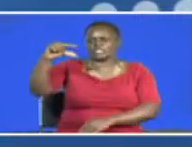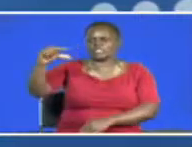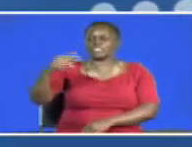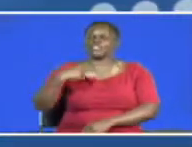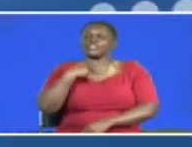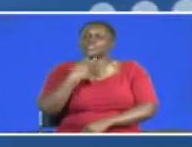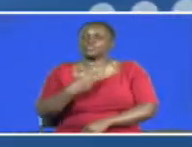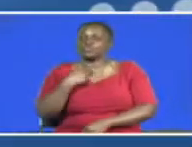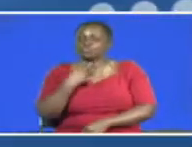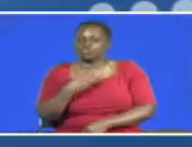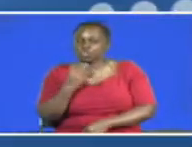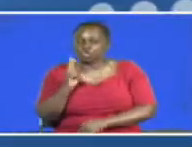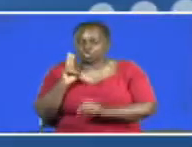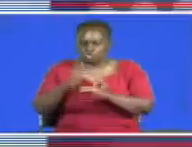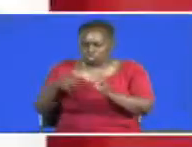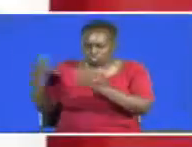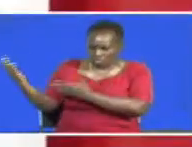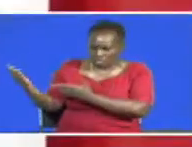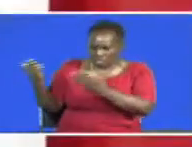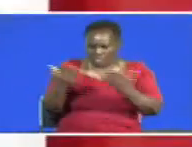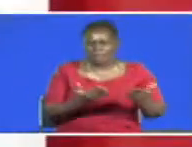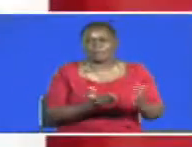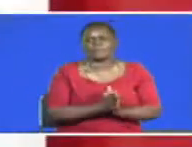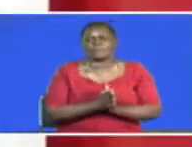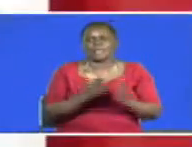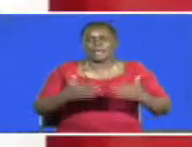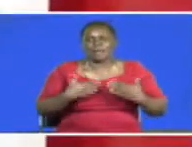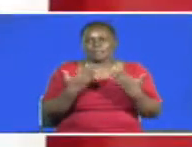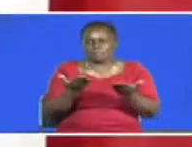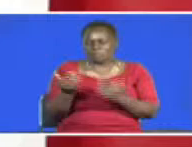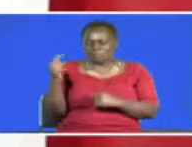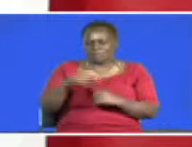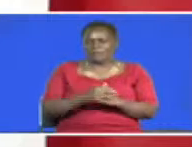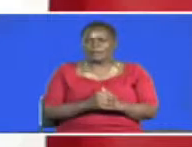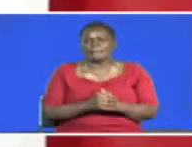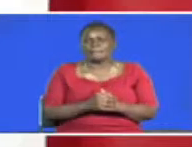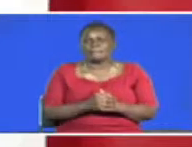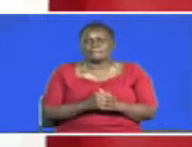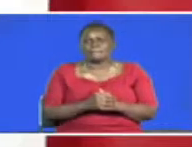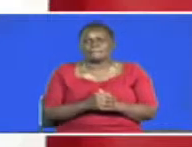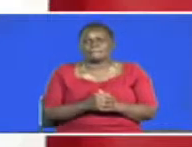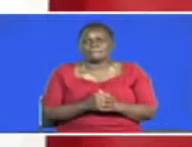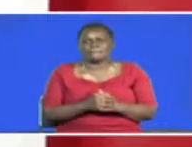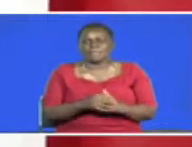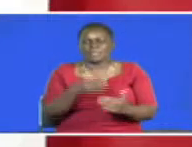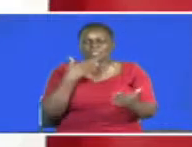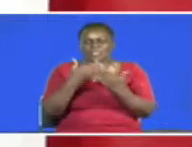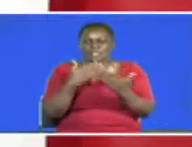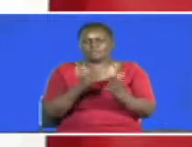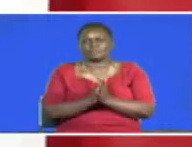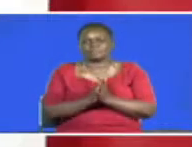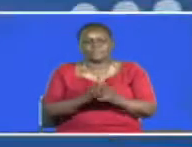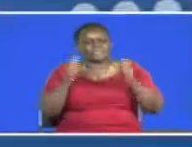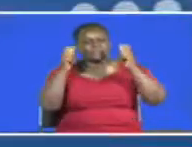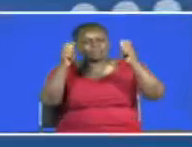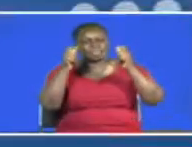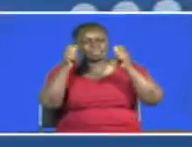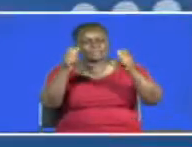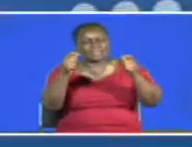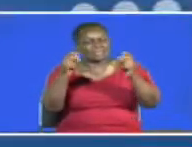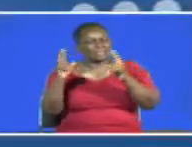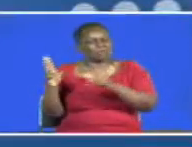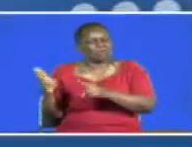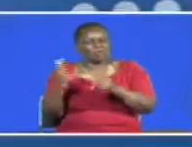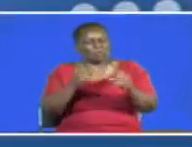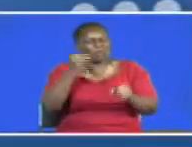union, Dr. Miskellah. Karibu sana. It's a pleasure to have you with us. Thank you so much, Jesse, for having me. A strike is naturally